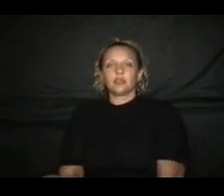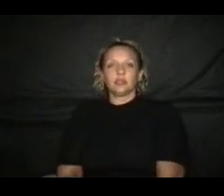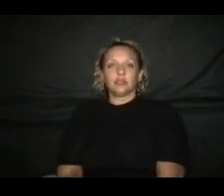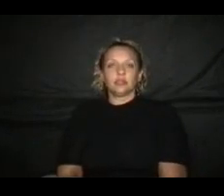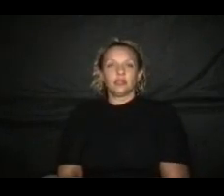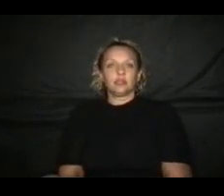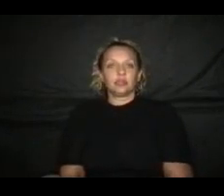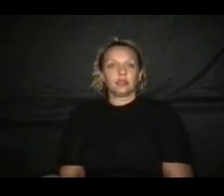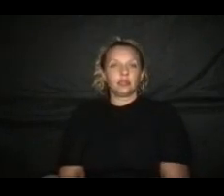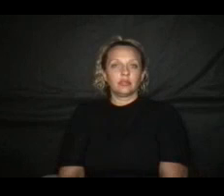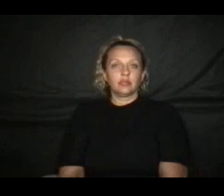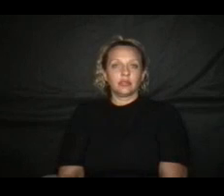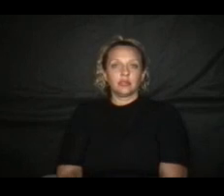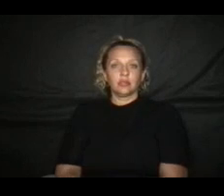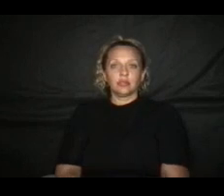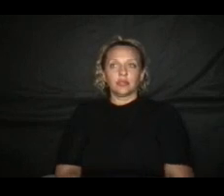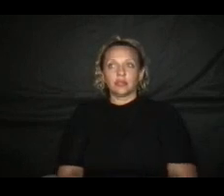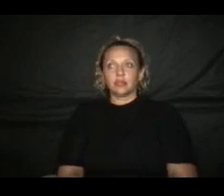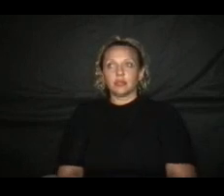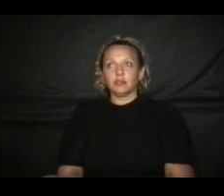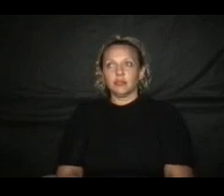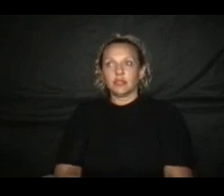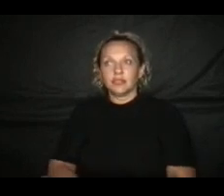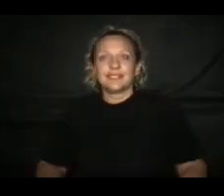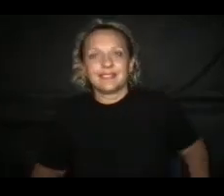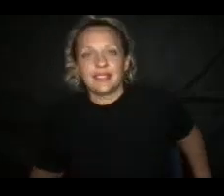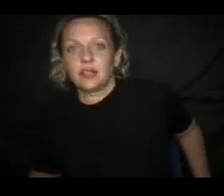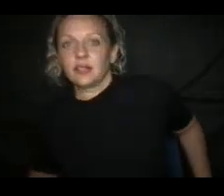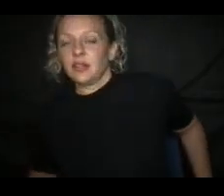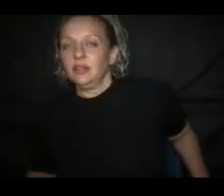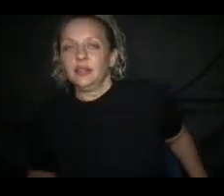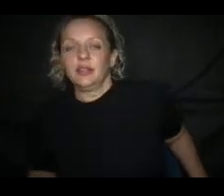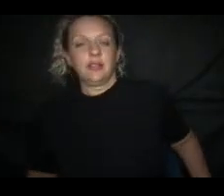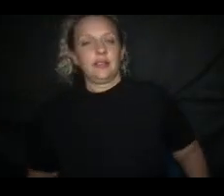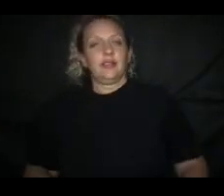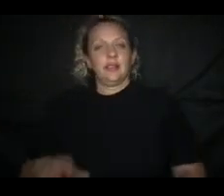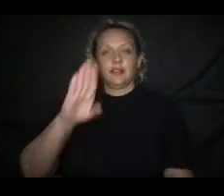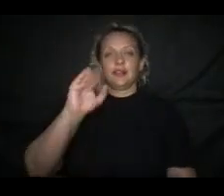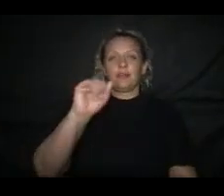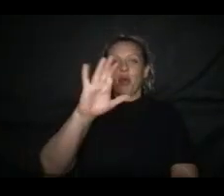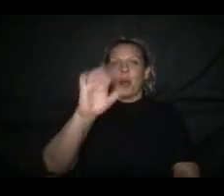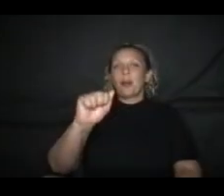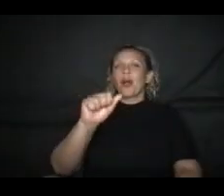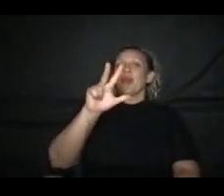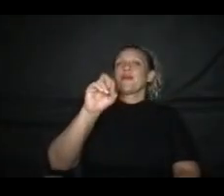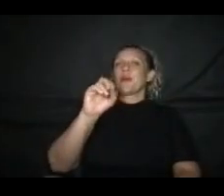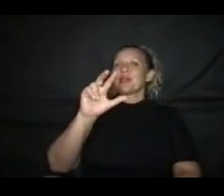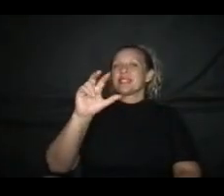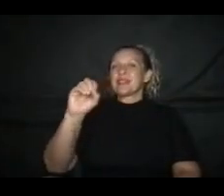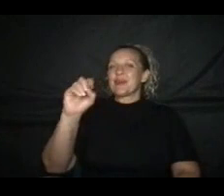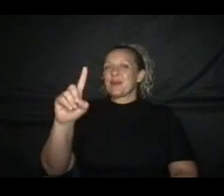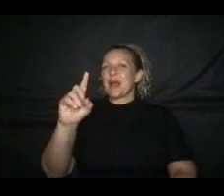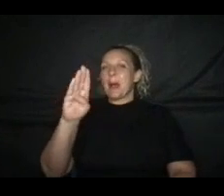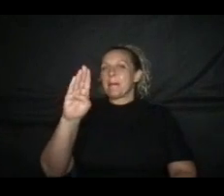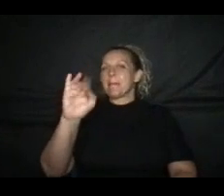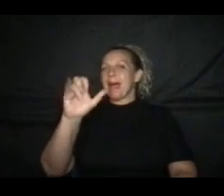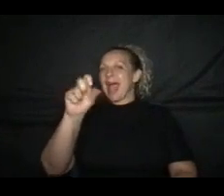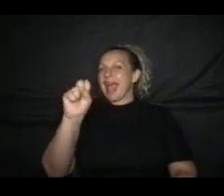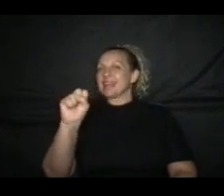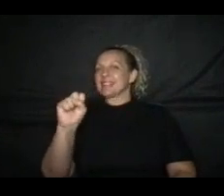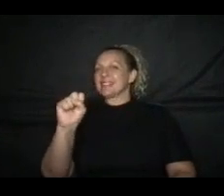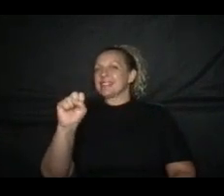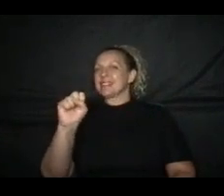Good evening. Good. My name is Barbara Reedy, 34001 Baez Bay, Boynton